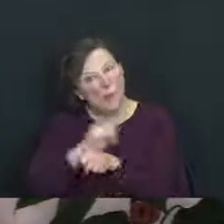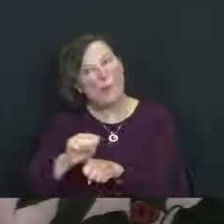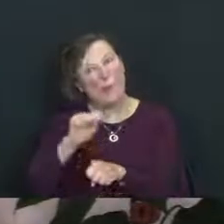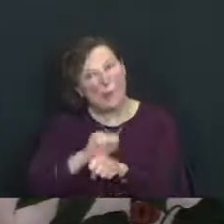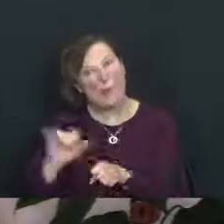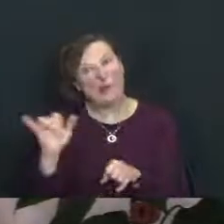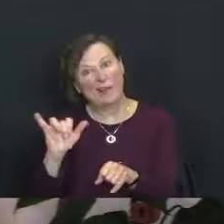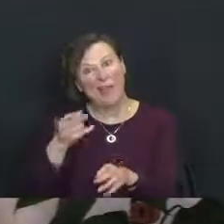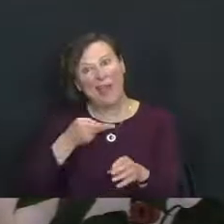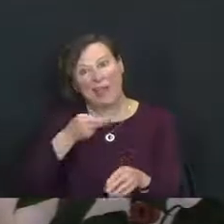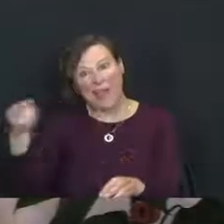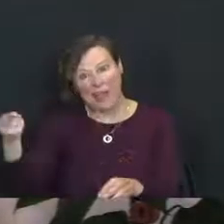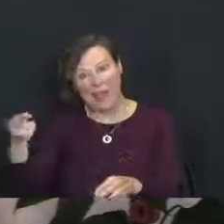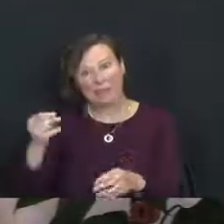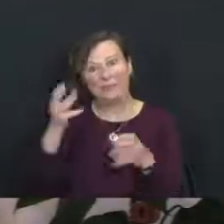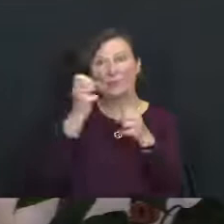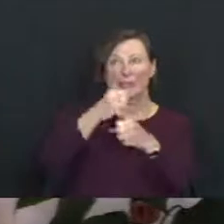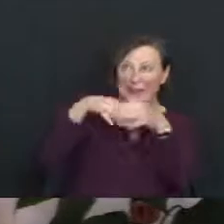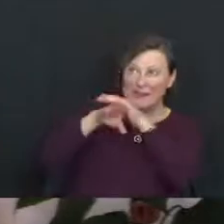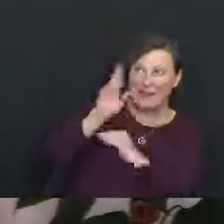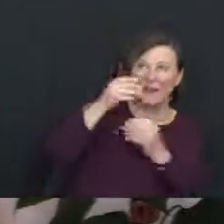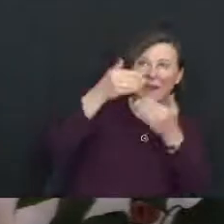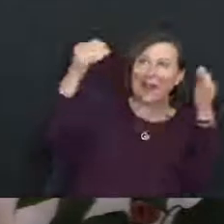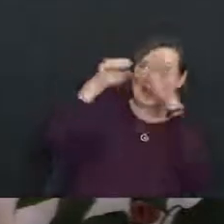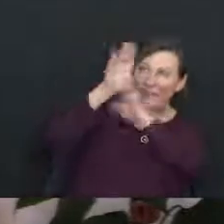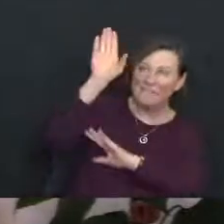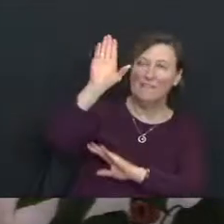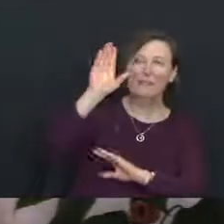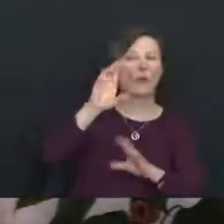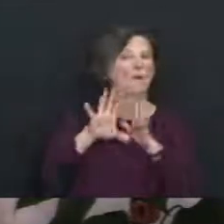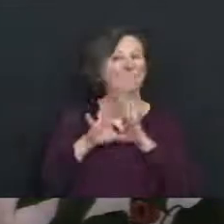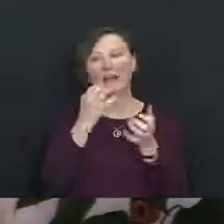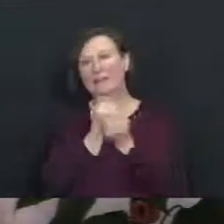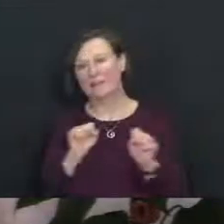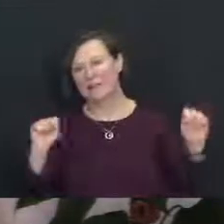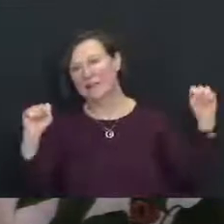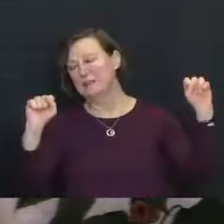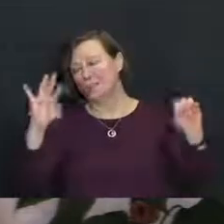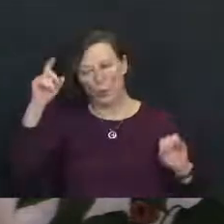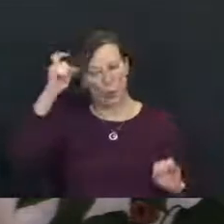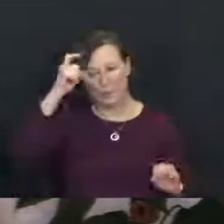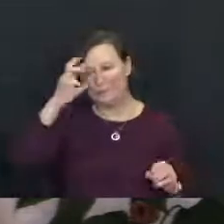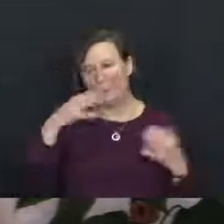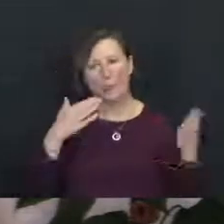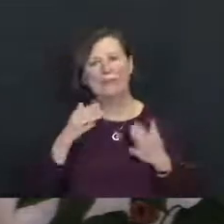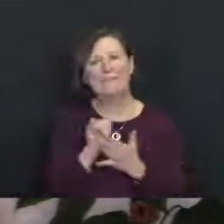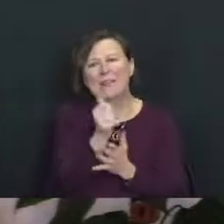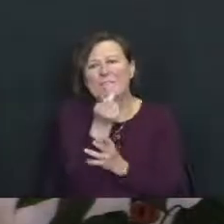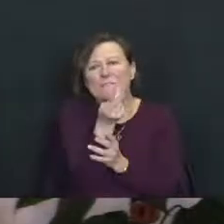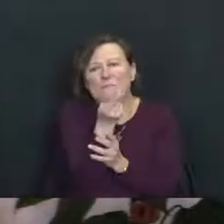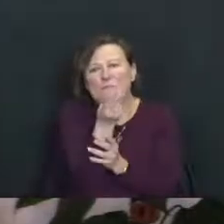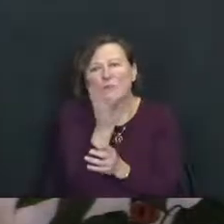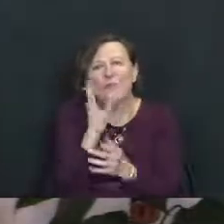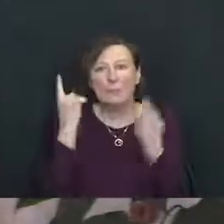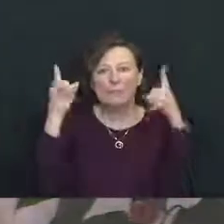heaven or find salvation or wisdom or whatever it is that the few make it to.